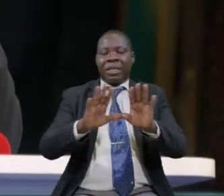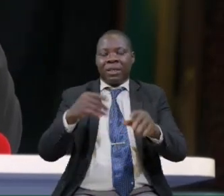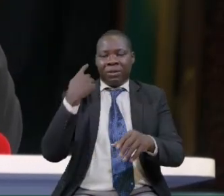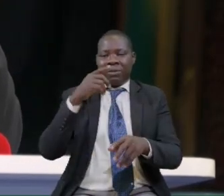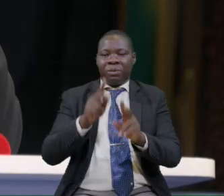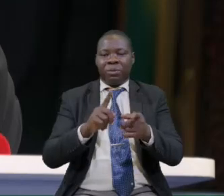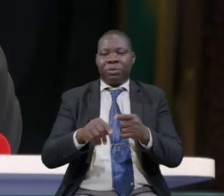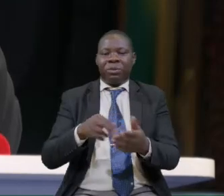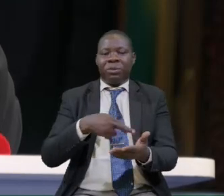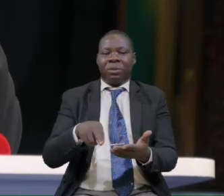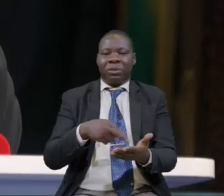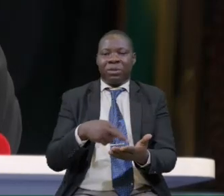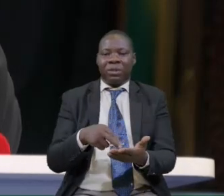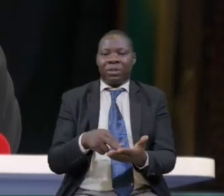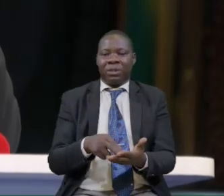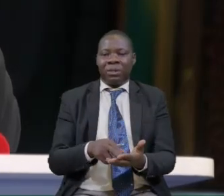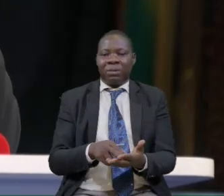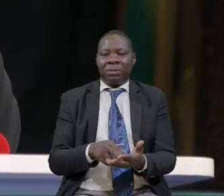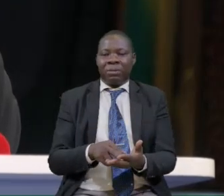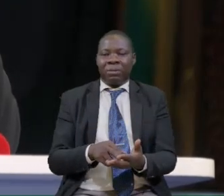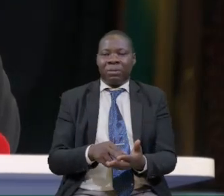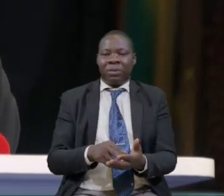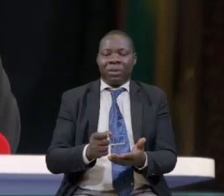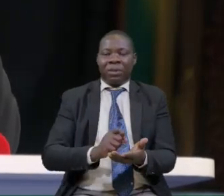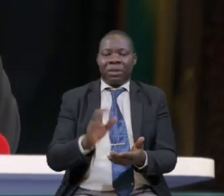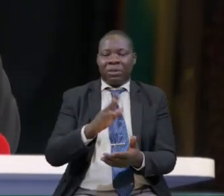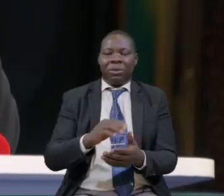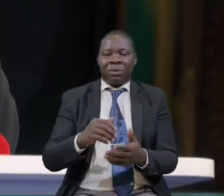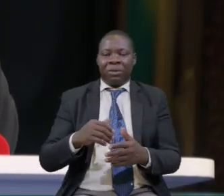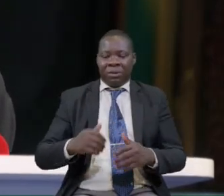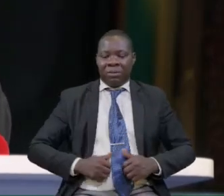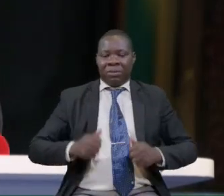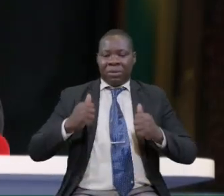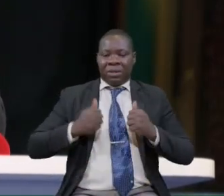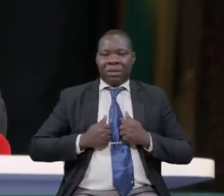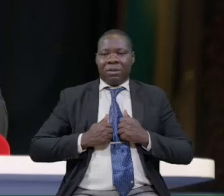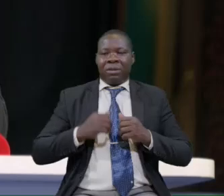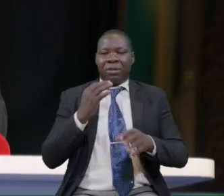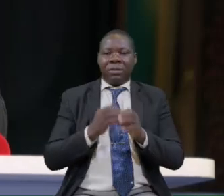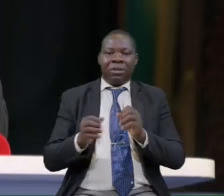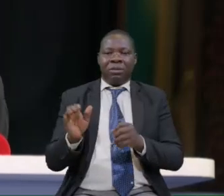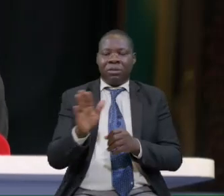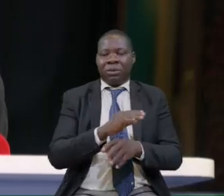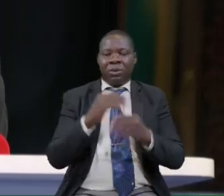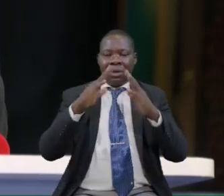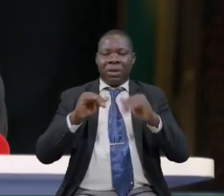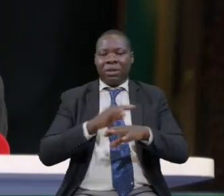Write your address. If your house does not have a street number,